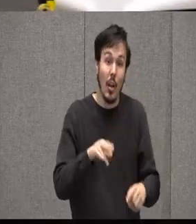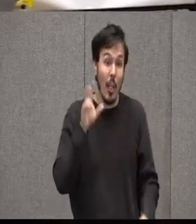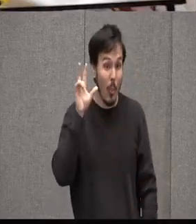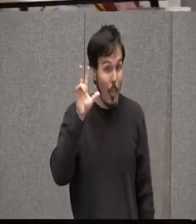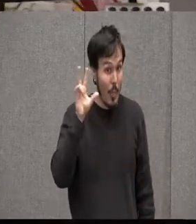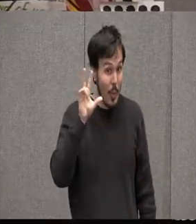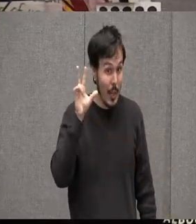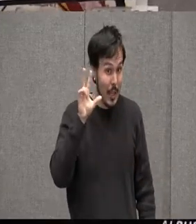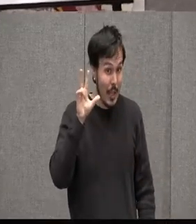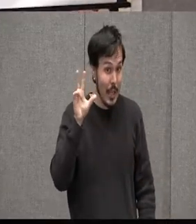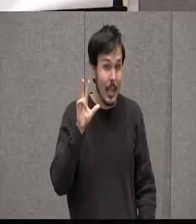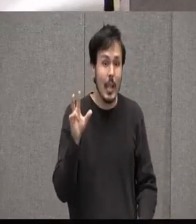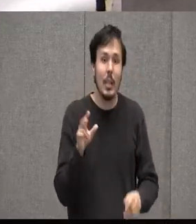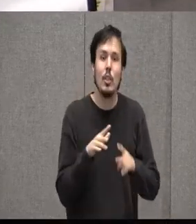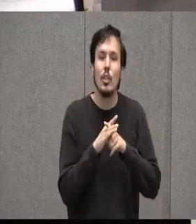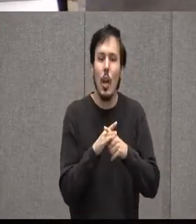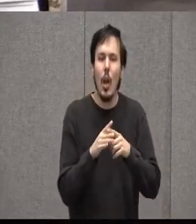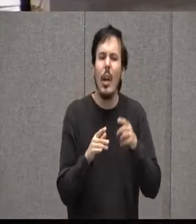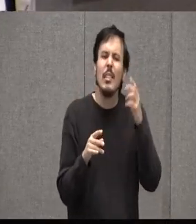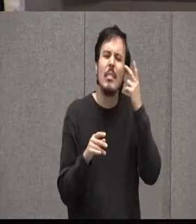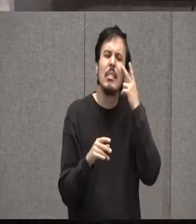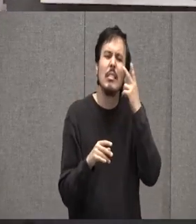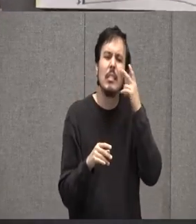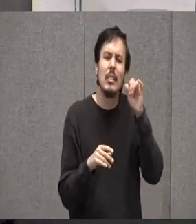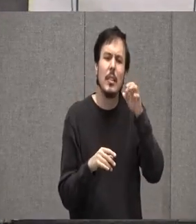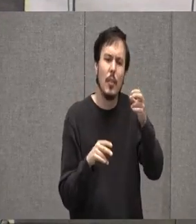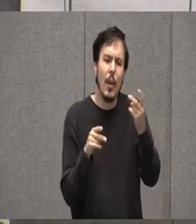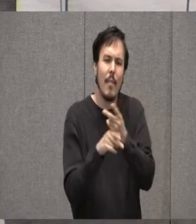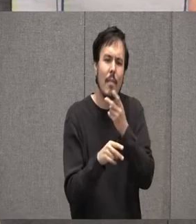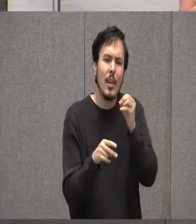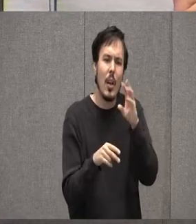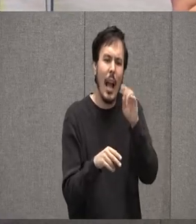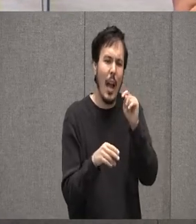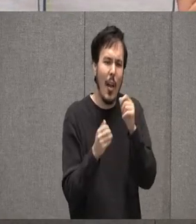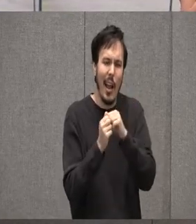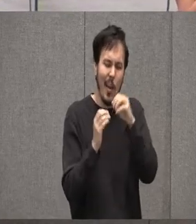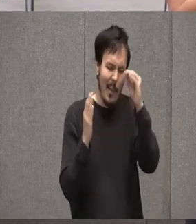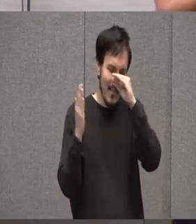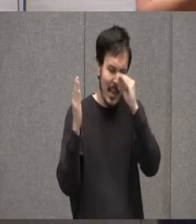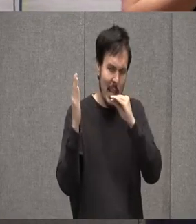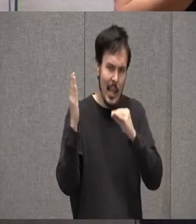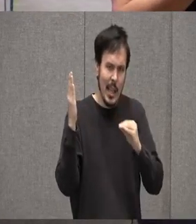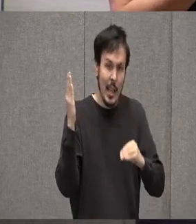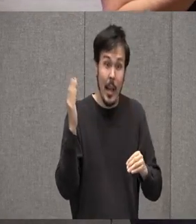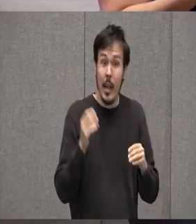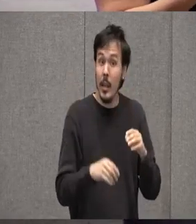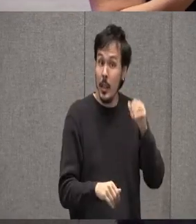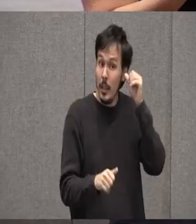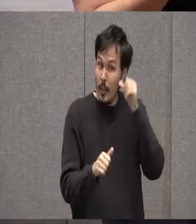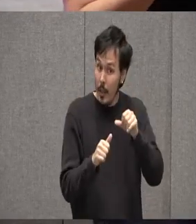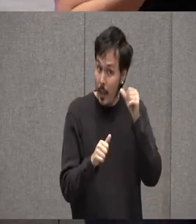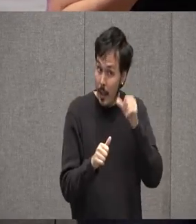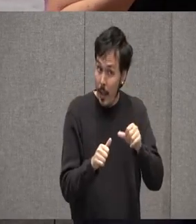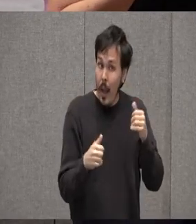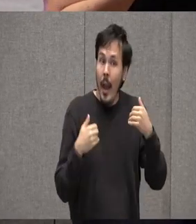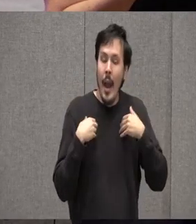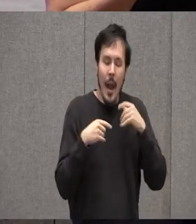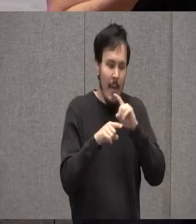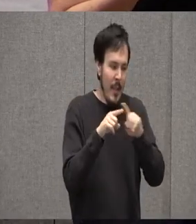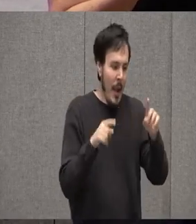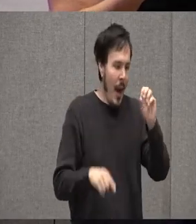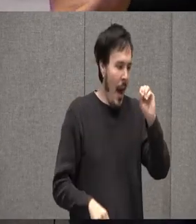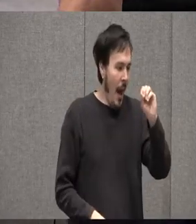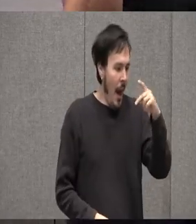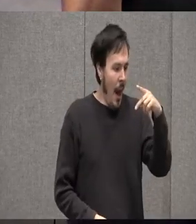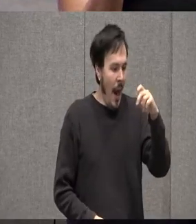at home. See if you can figure out how to do the rest of this puzzle. Now remember, I have some different